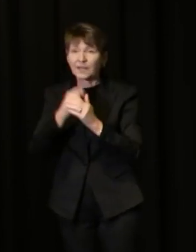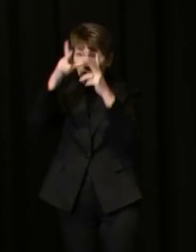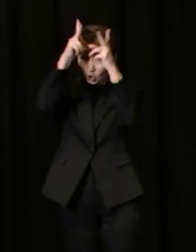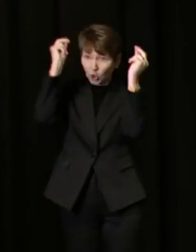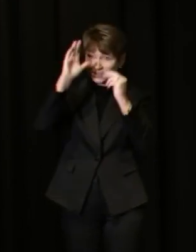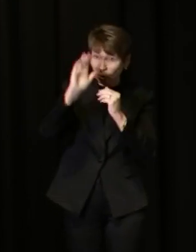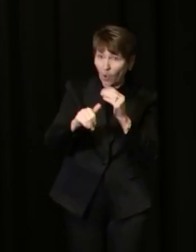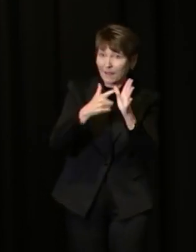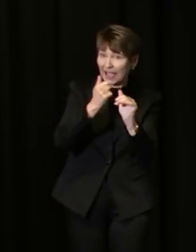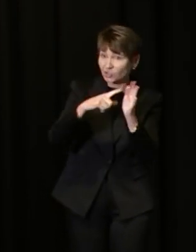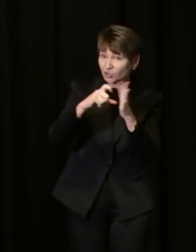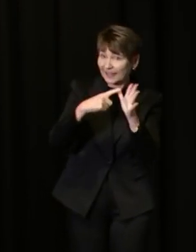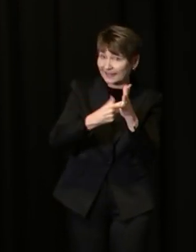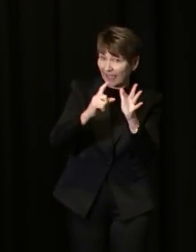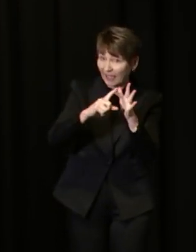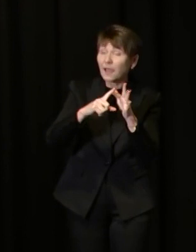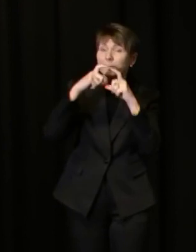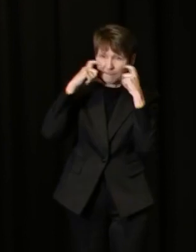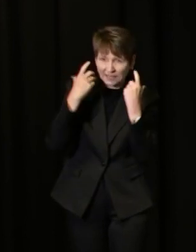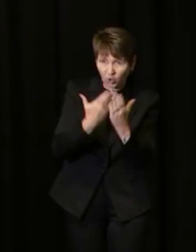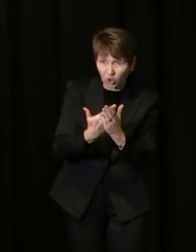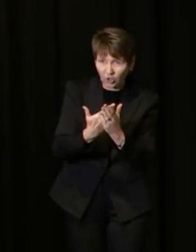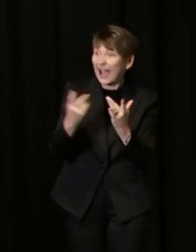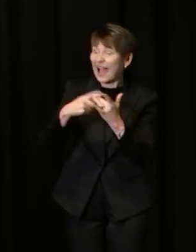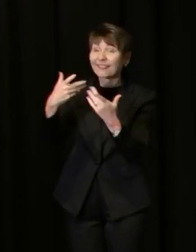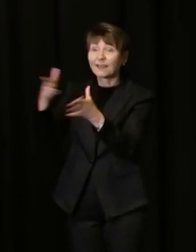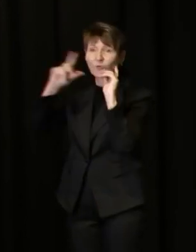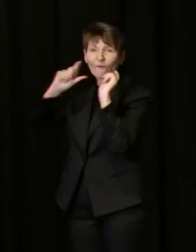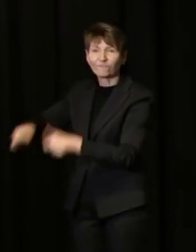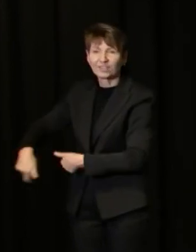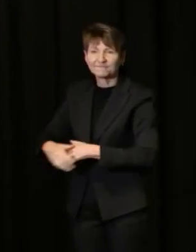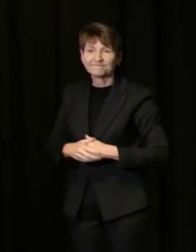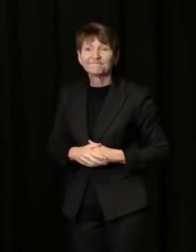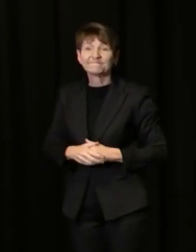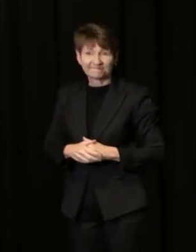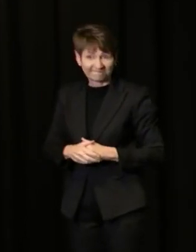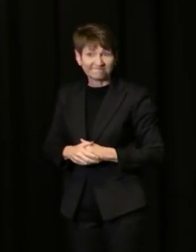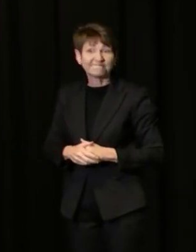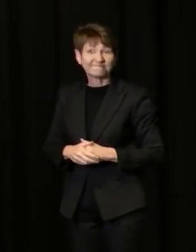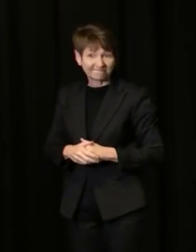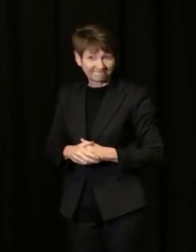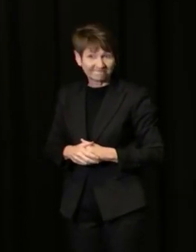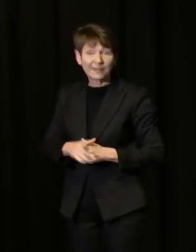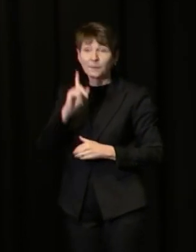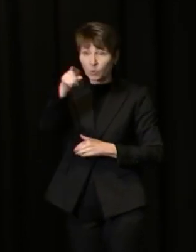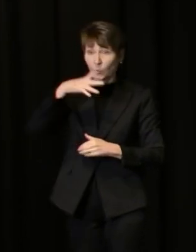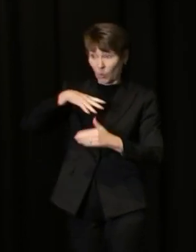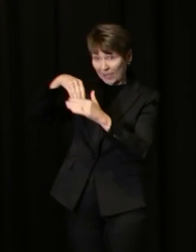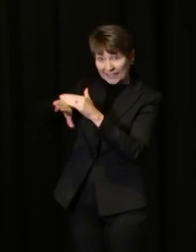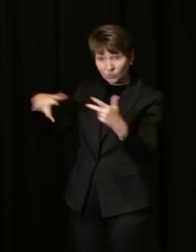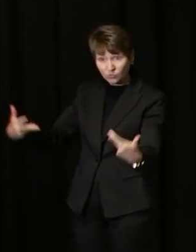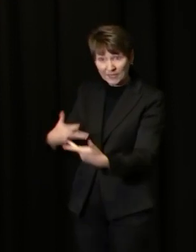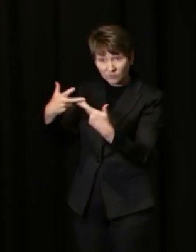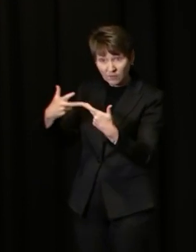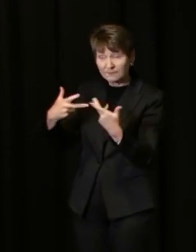you some examples. We will retain the vaccinated economy, all those requirements, all